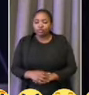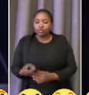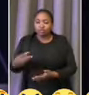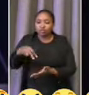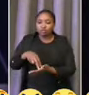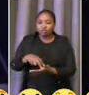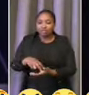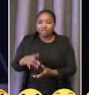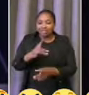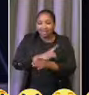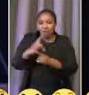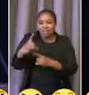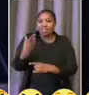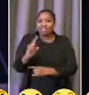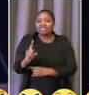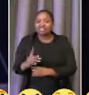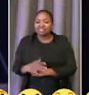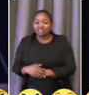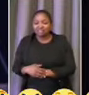The winner is